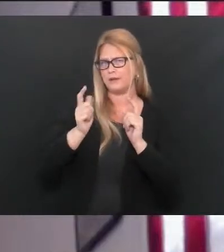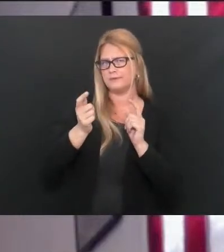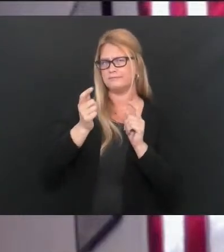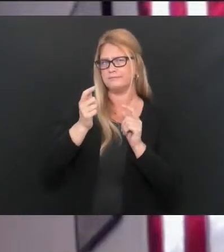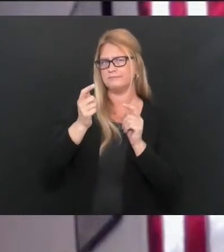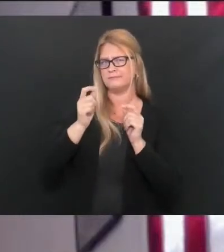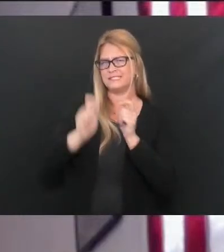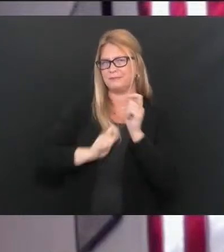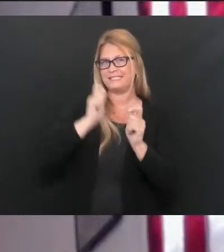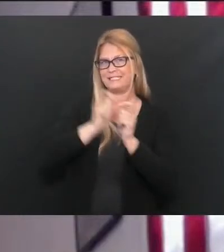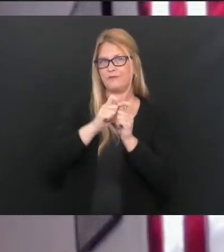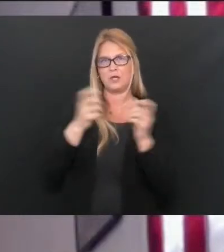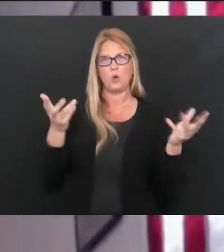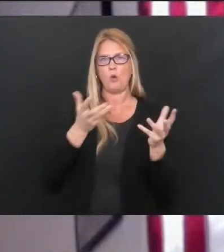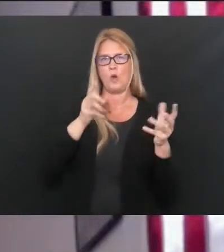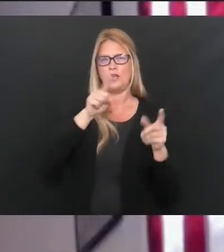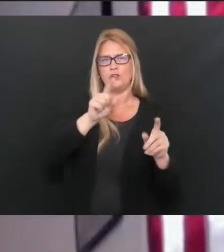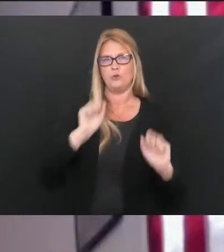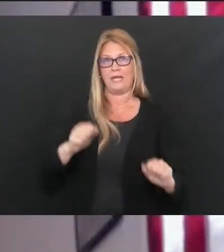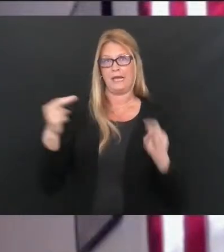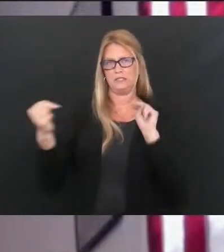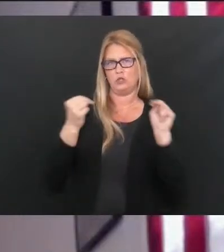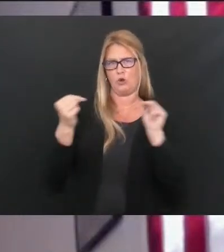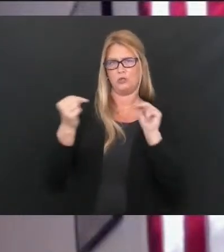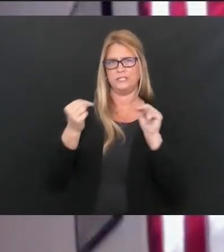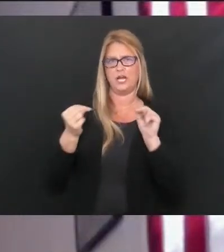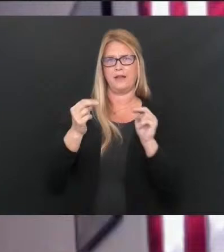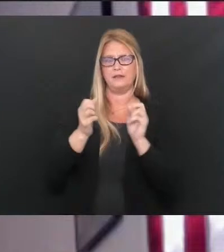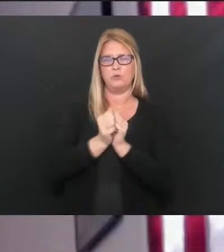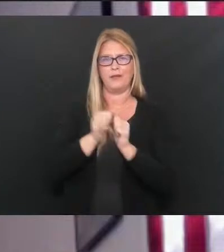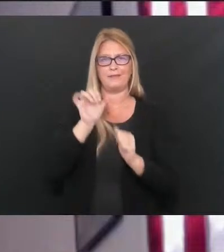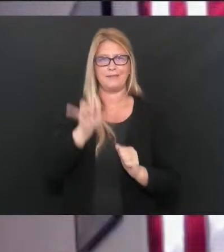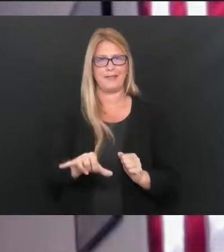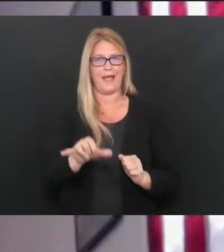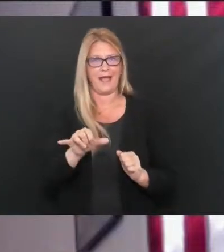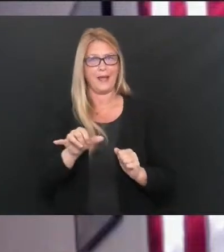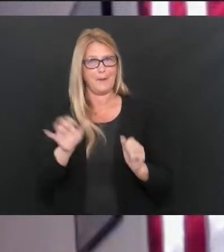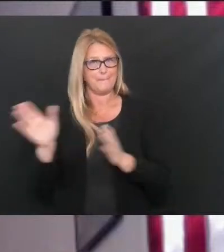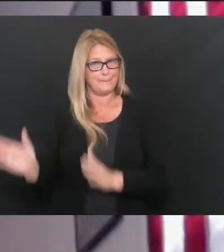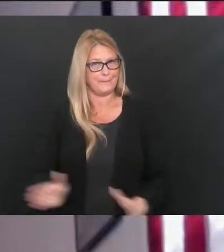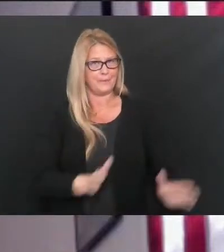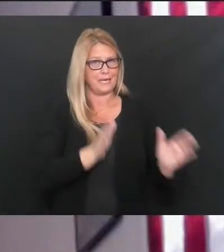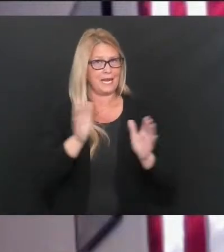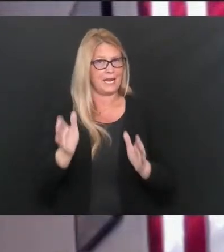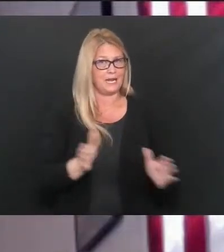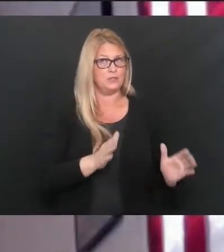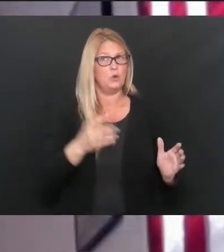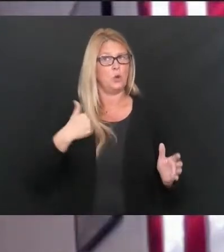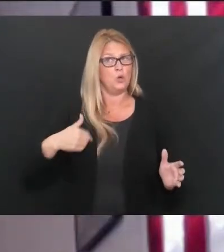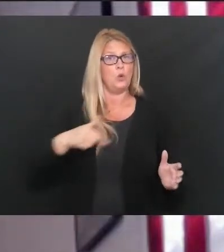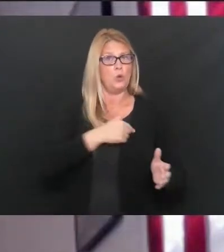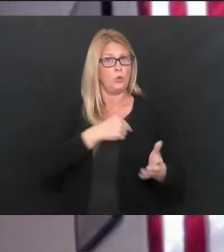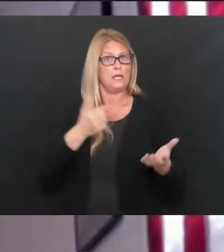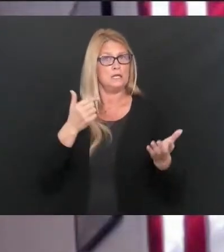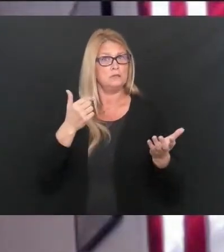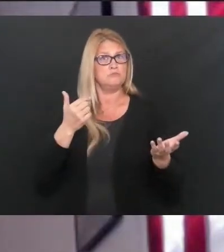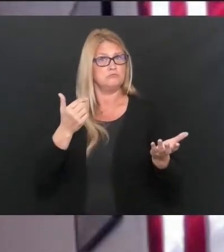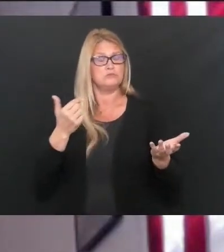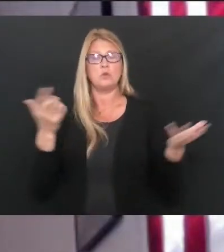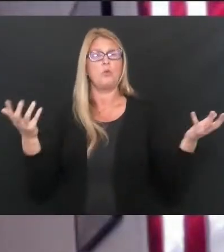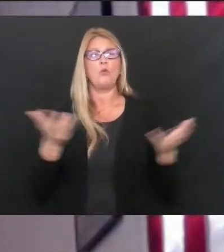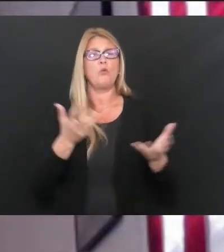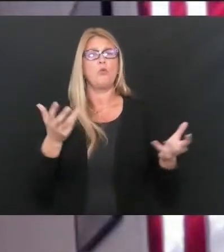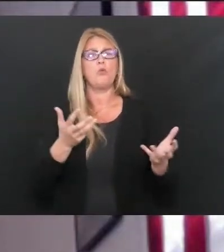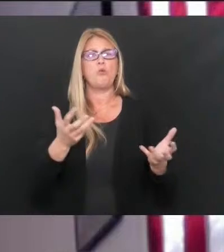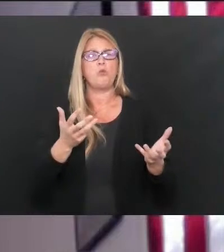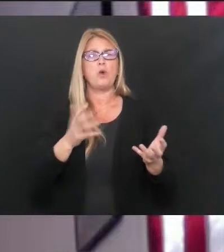you're willing to compromise on? I know you said, there's elements of the Senate plan and some of the other plans out there that you do agree with. What are the